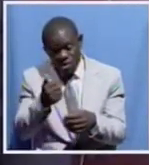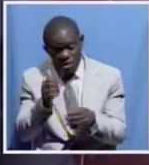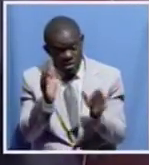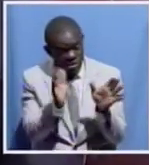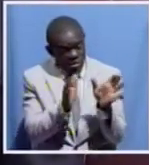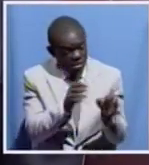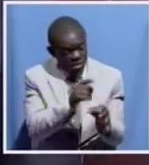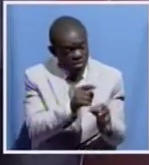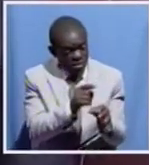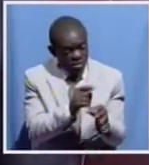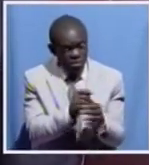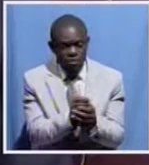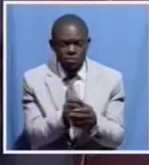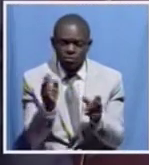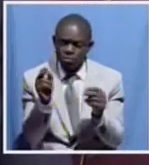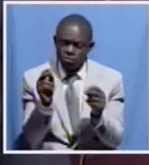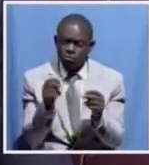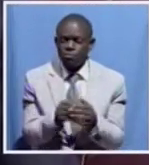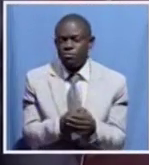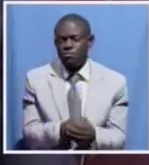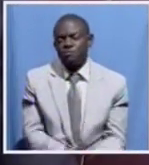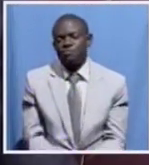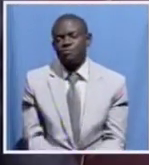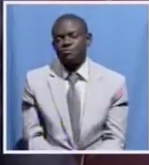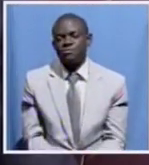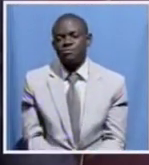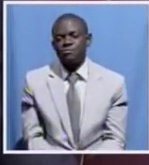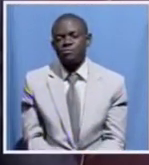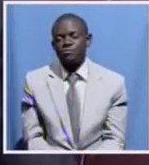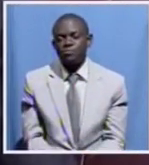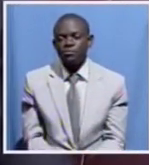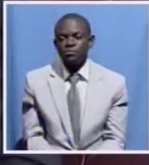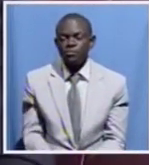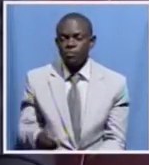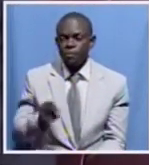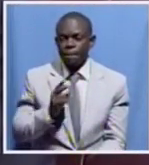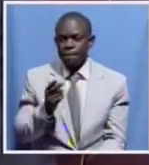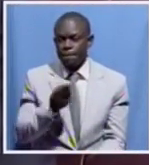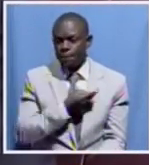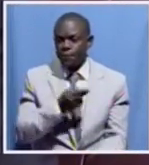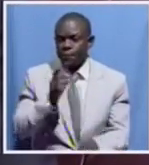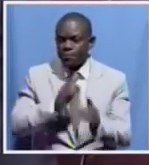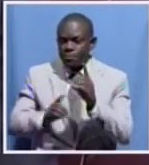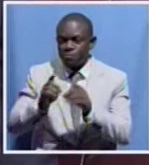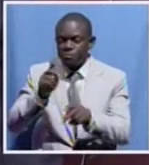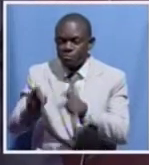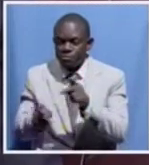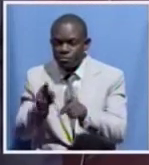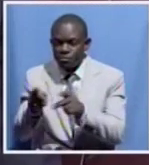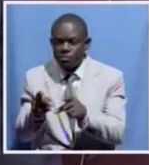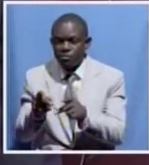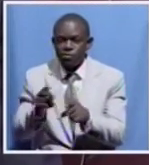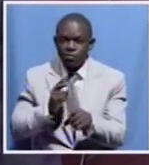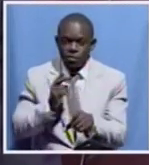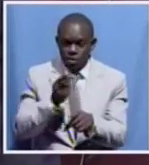we don't get the pressure? Because we walk back to whoever we talk to. We tell them that this is the position of